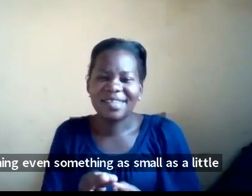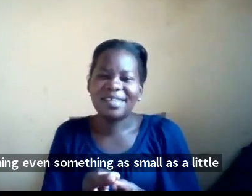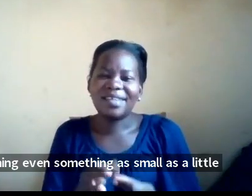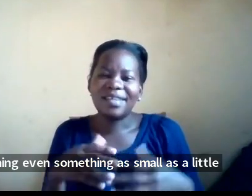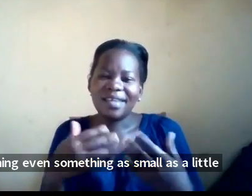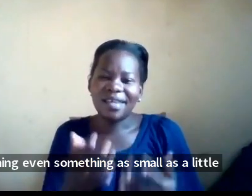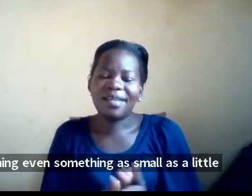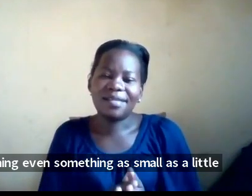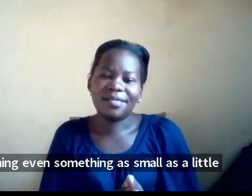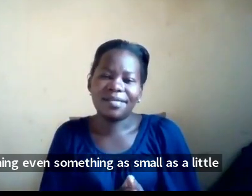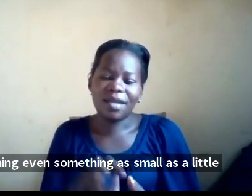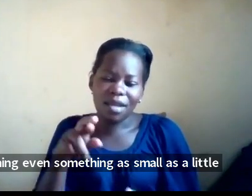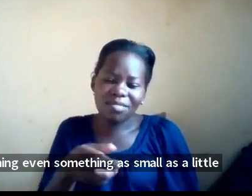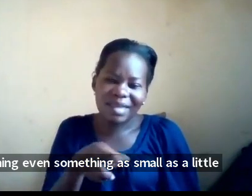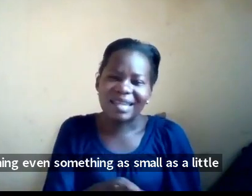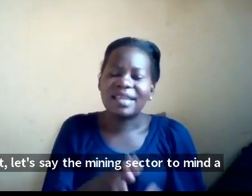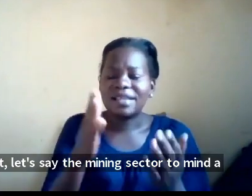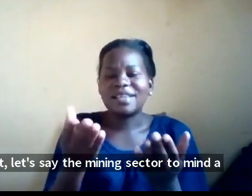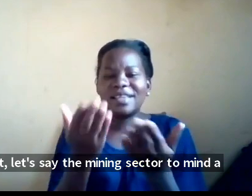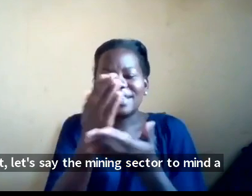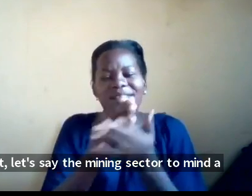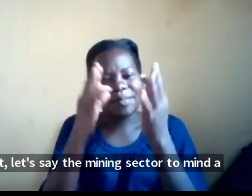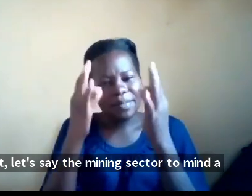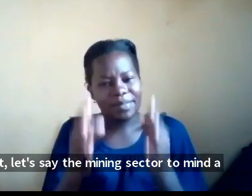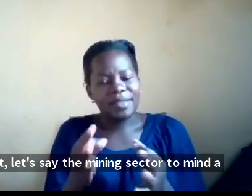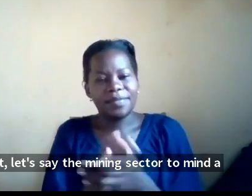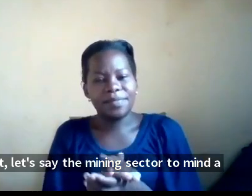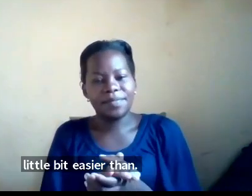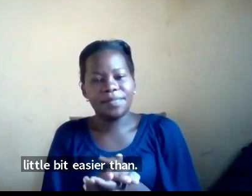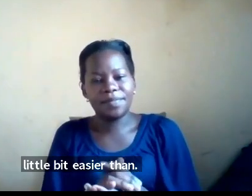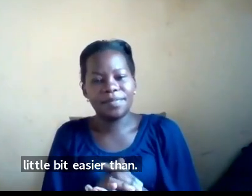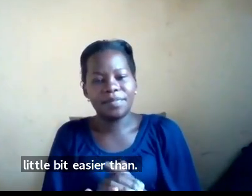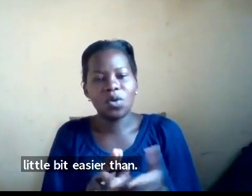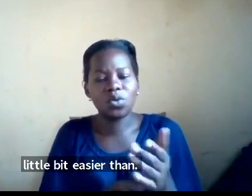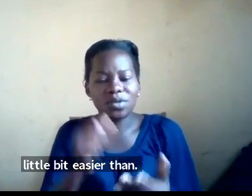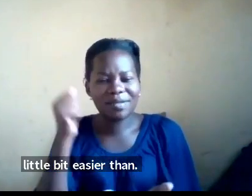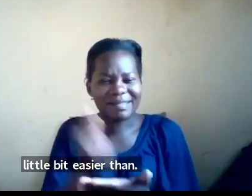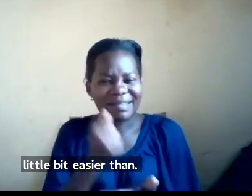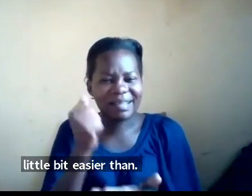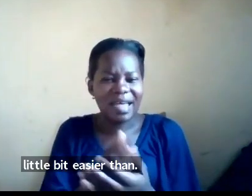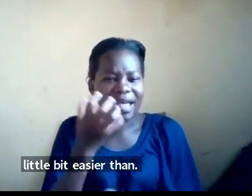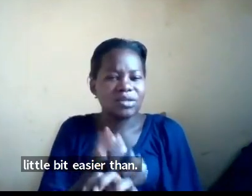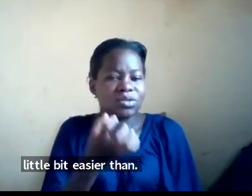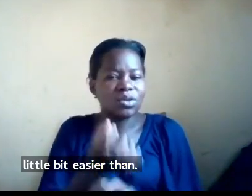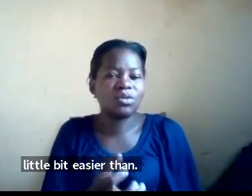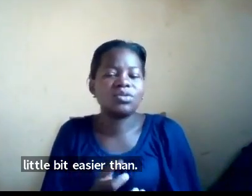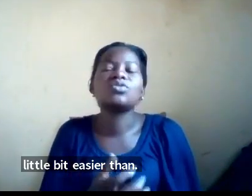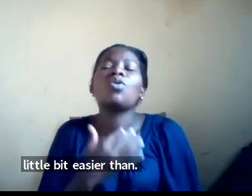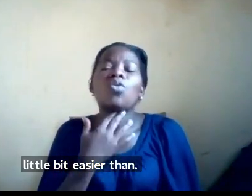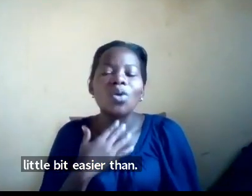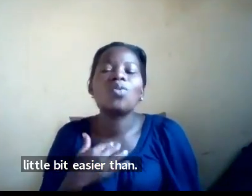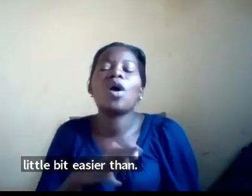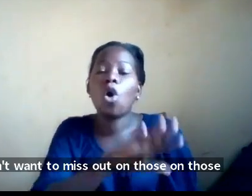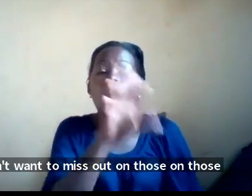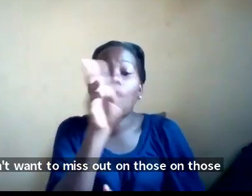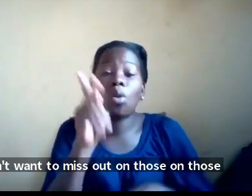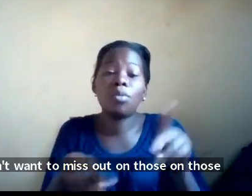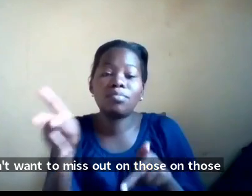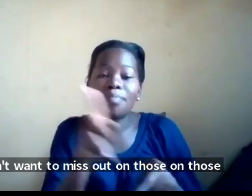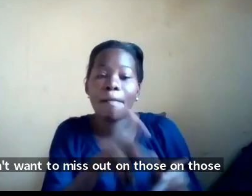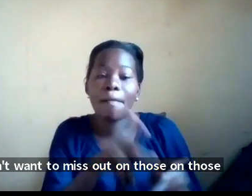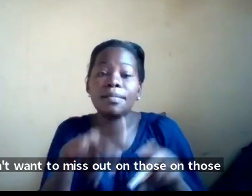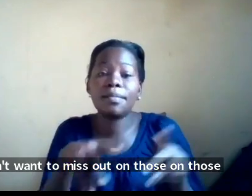sector, to mine a little bit easier than banging with a hammer. So we don't want to miss out on those people. And